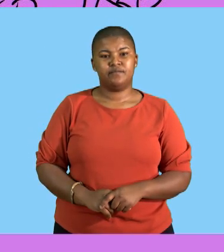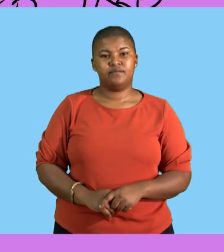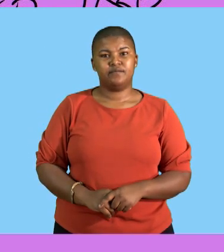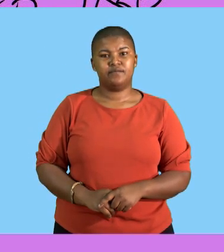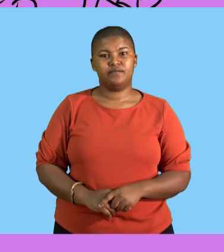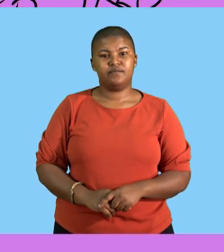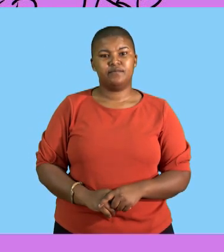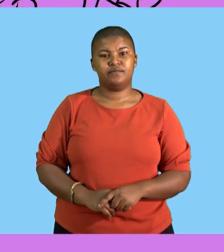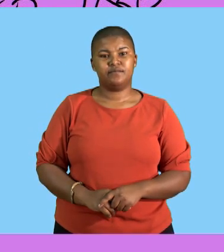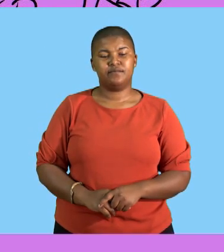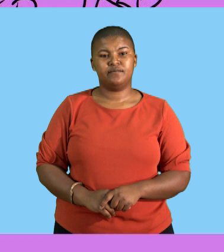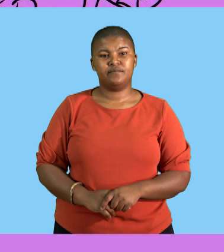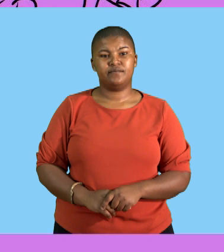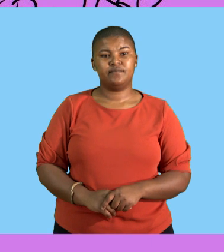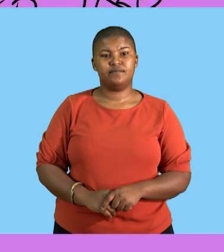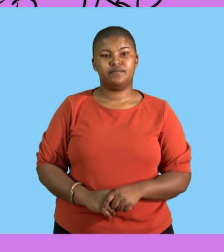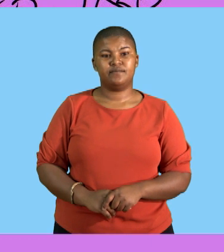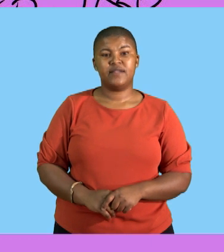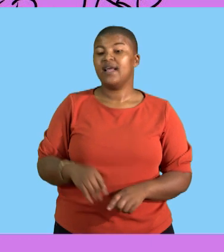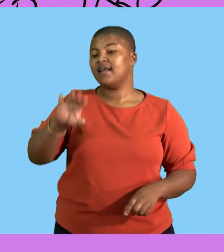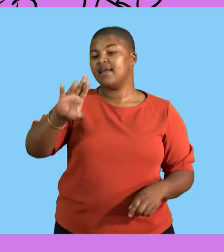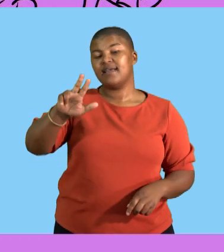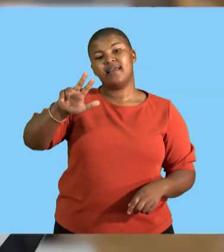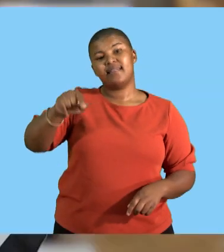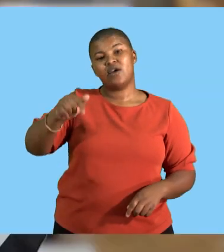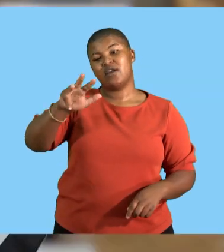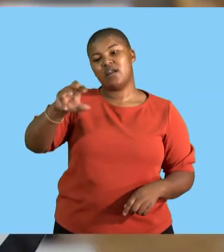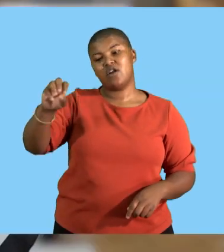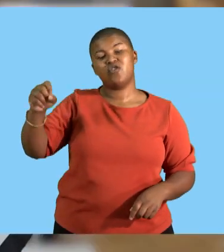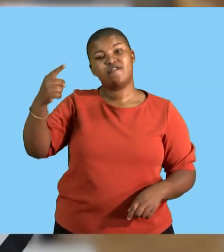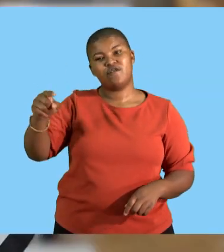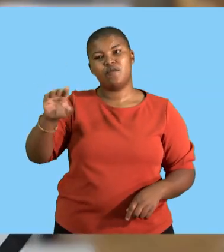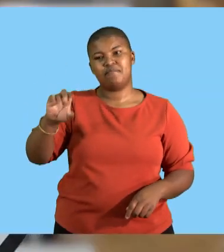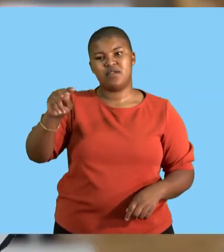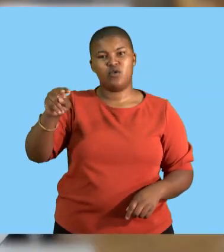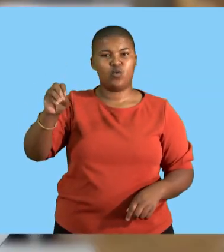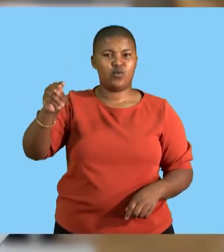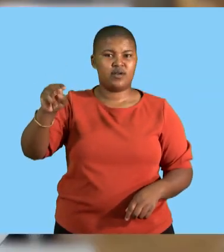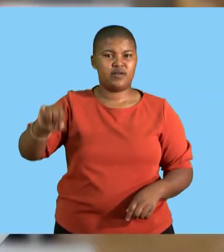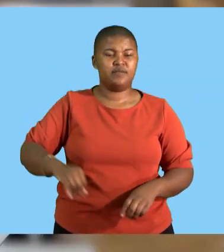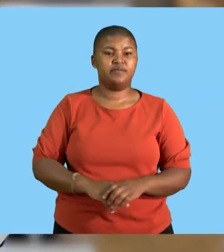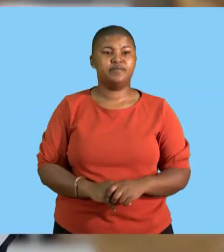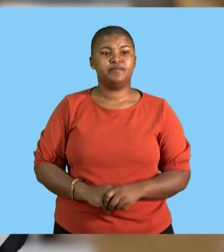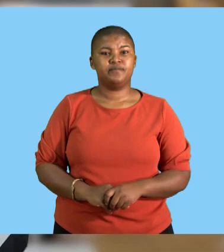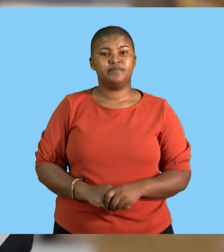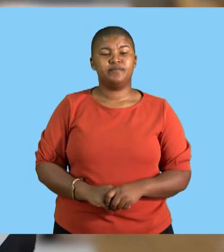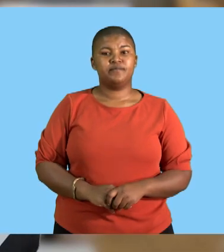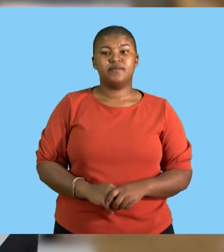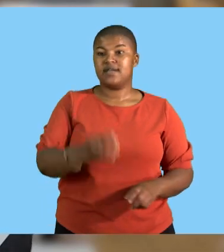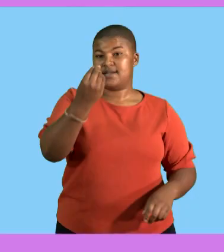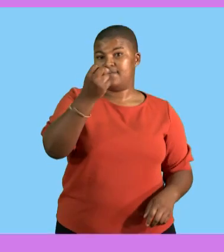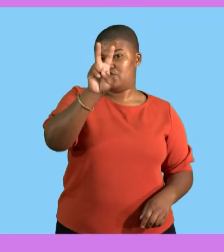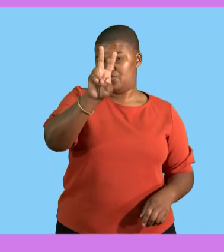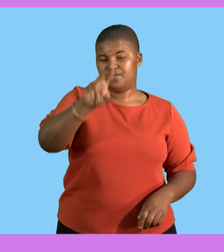8,900. It's a mode for Benoni working station. Then we go to number 2.